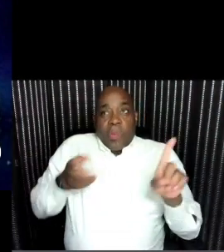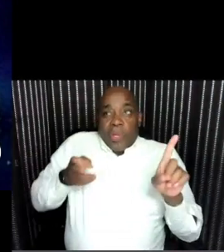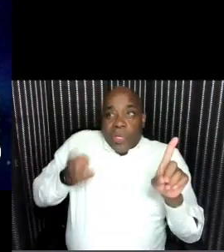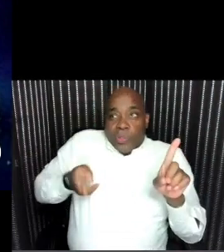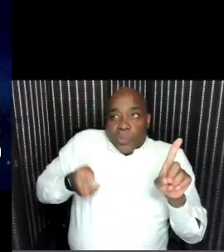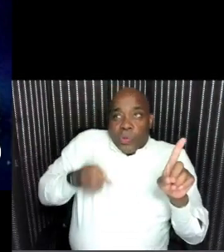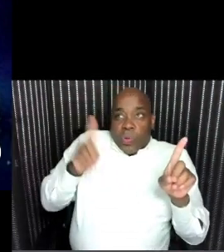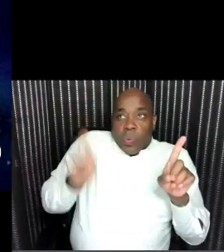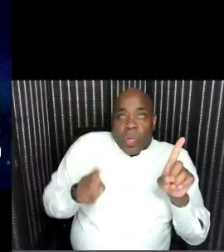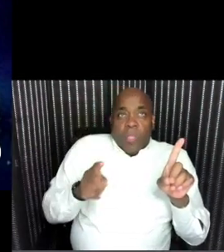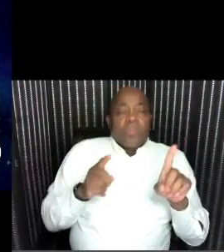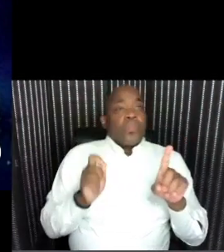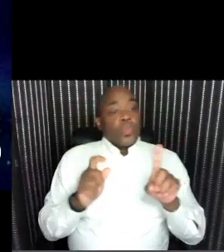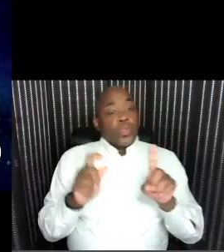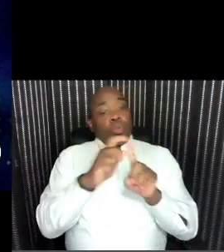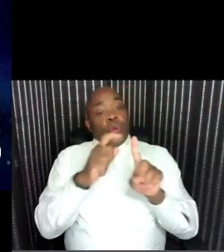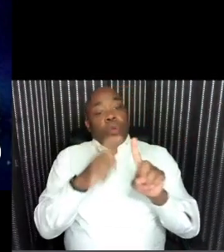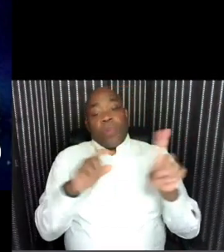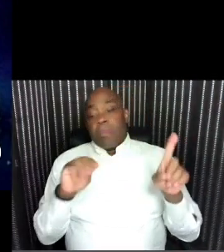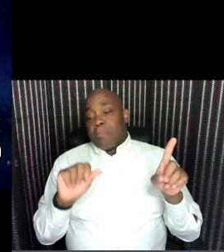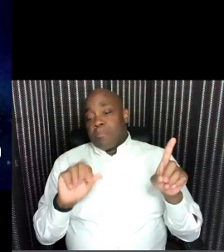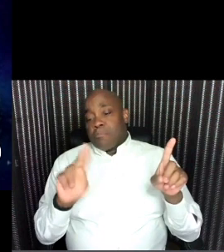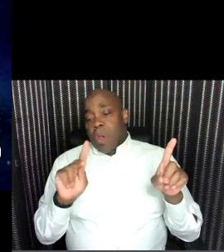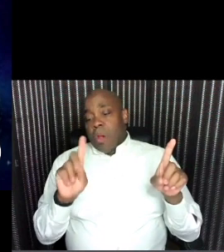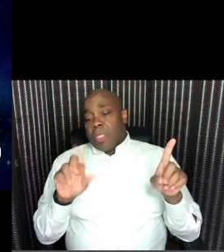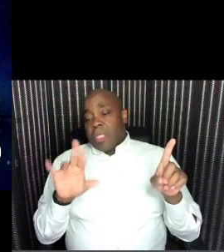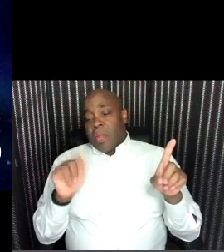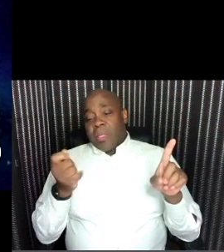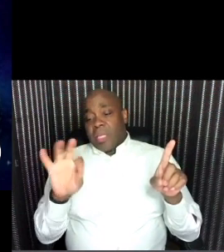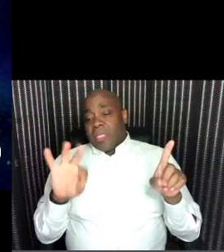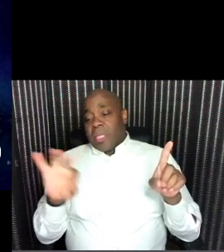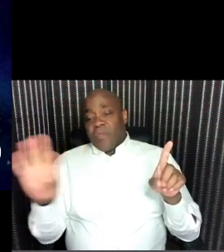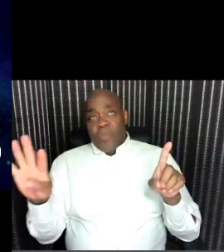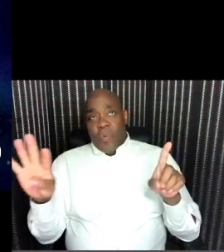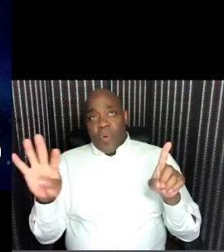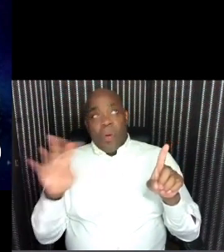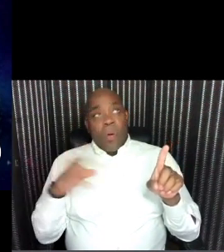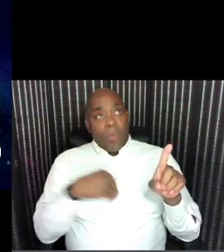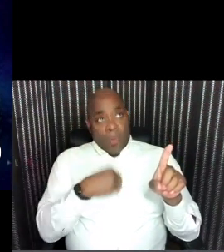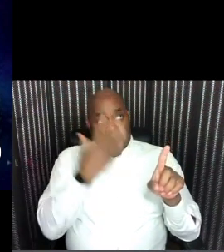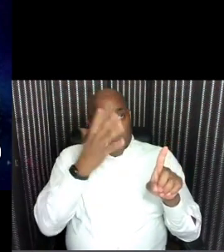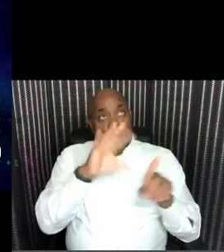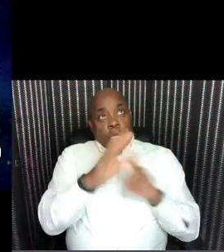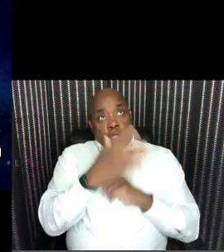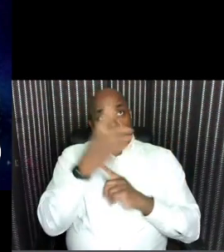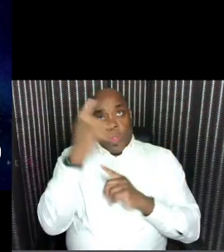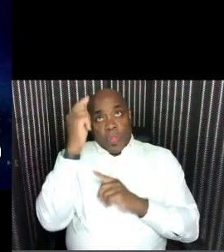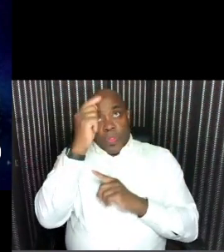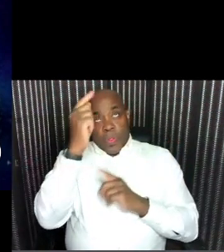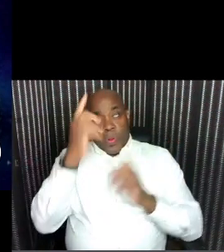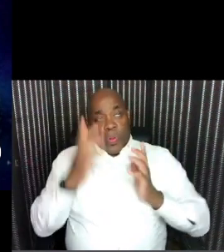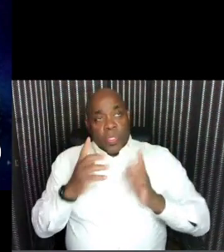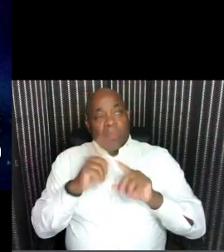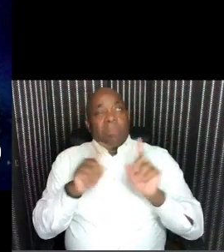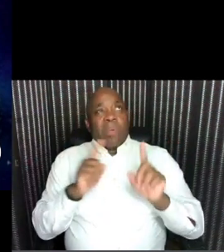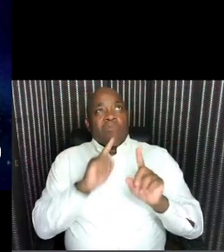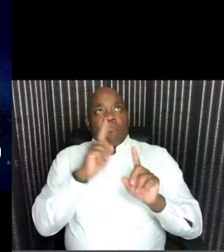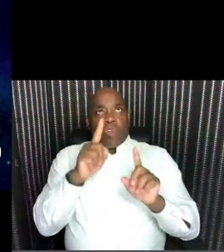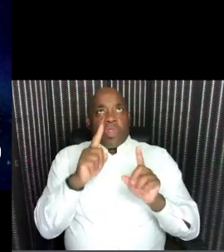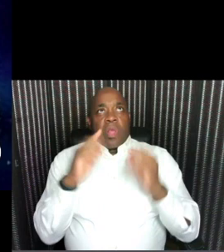the term is coined by Mark Derry in 1994, a white cultural theorist, but he's really sort of thinking about the question of